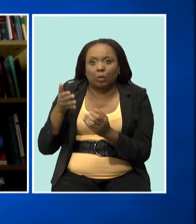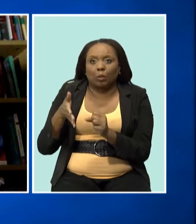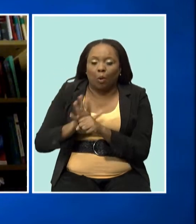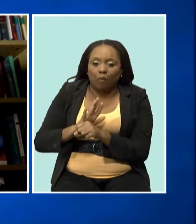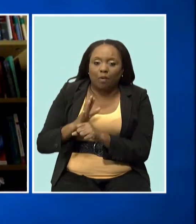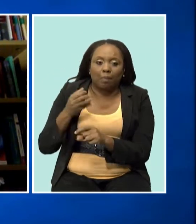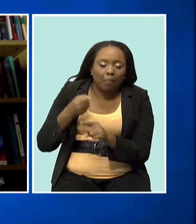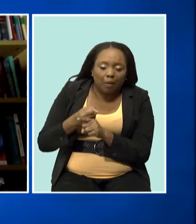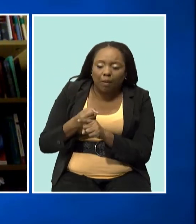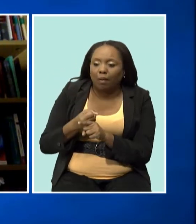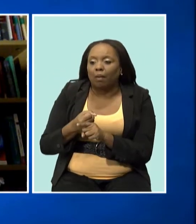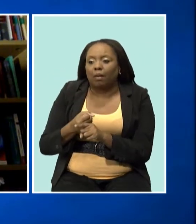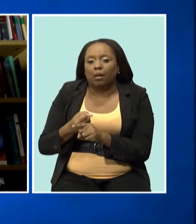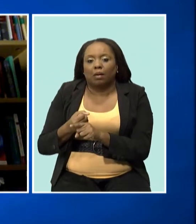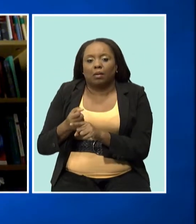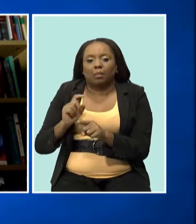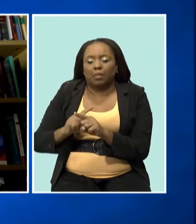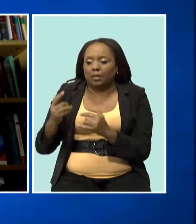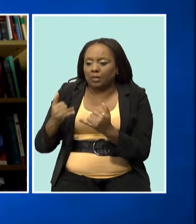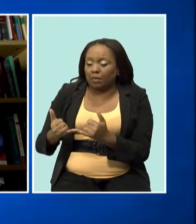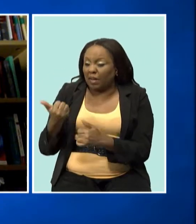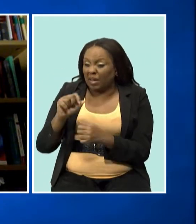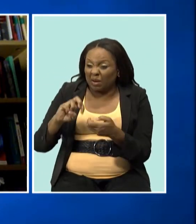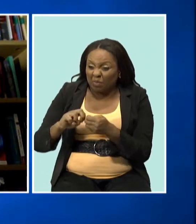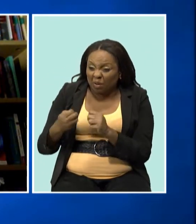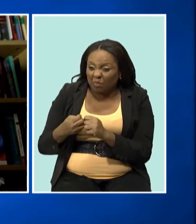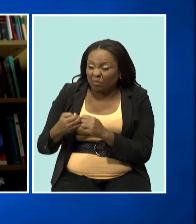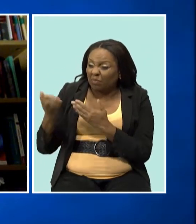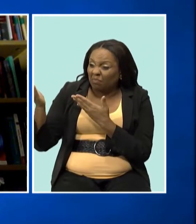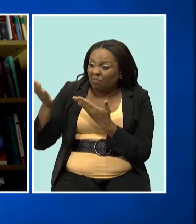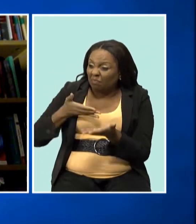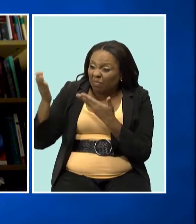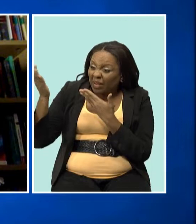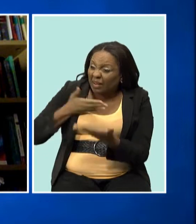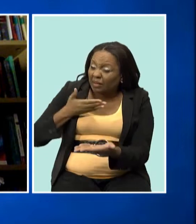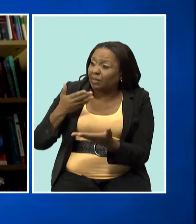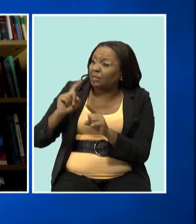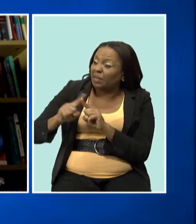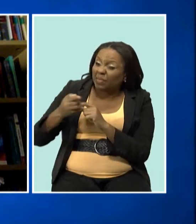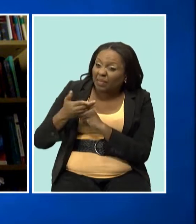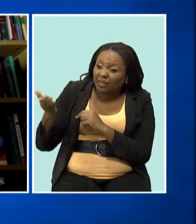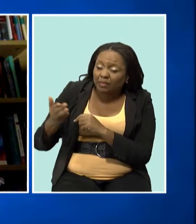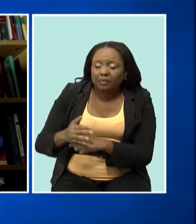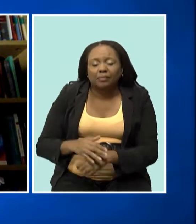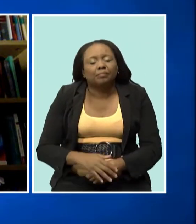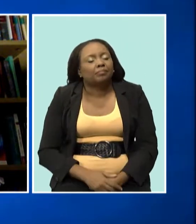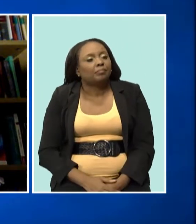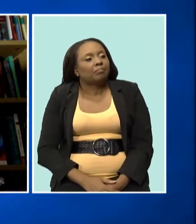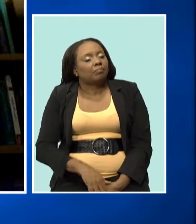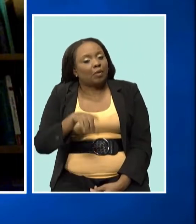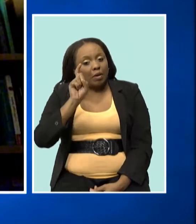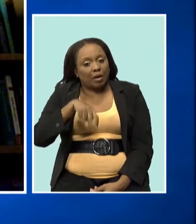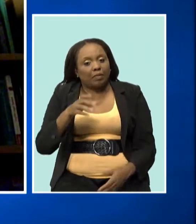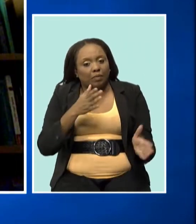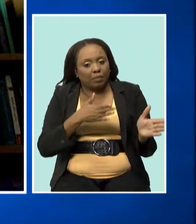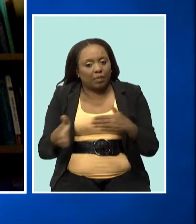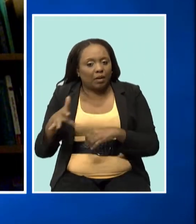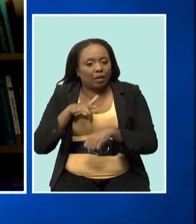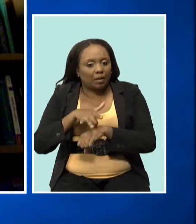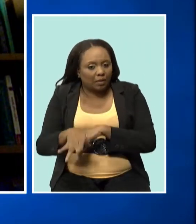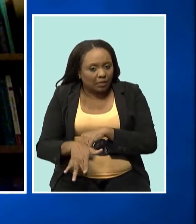also have some visiting designers also out of Jamaica and Trinidad. But then you also go back into the media side